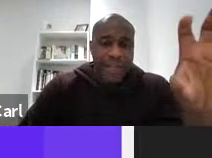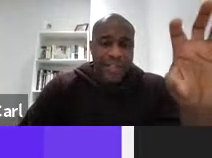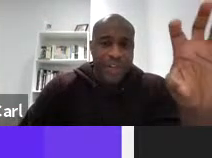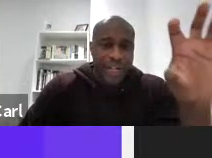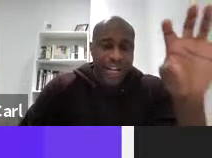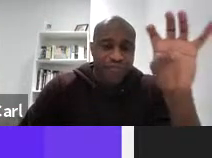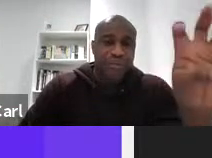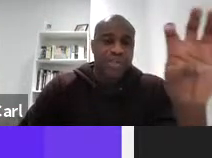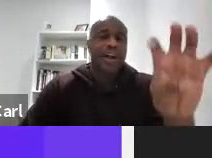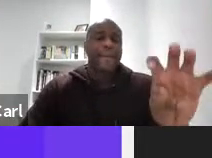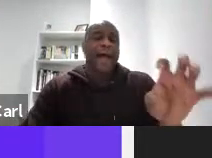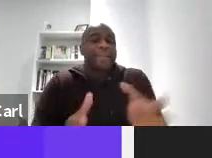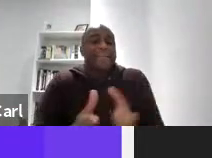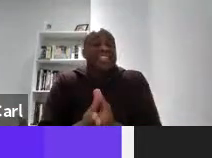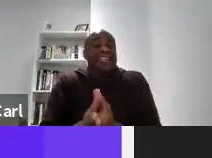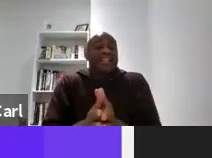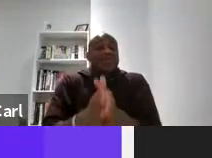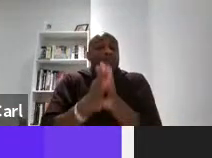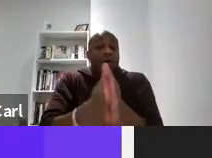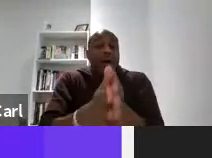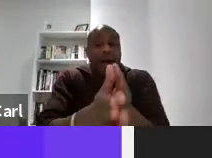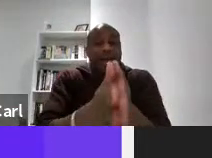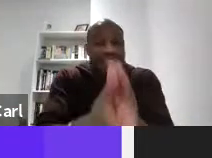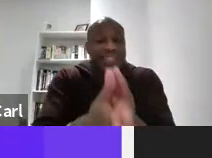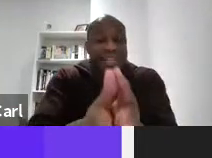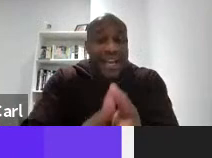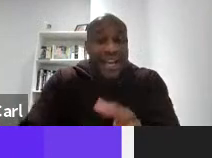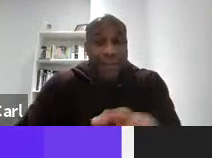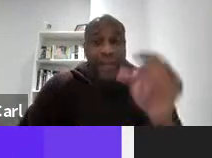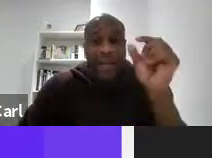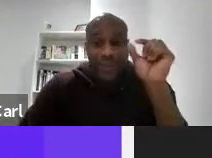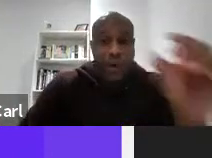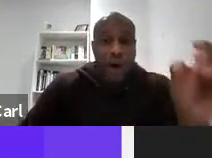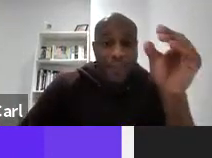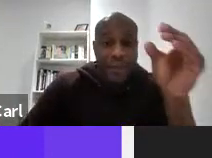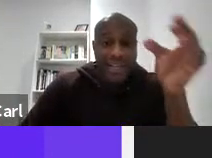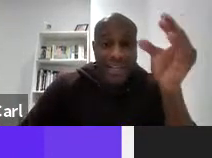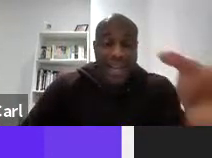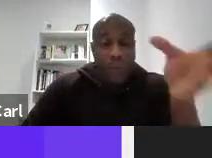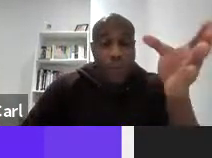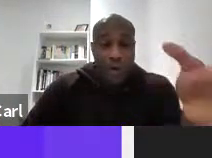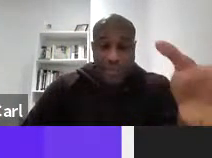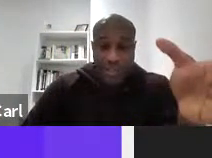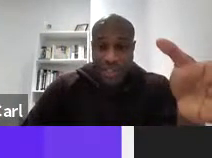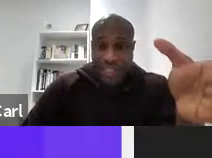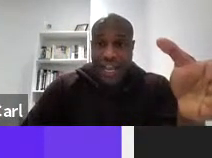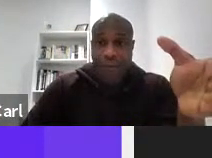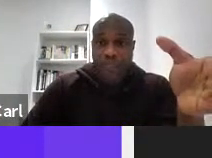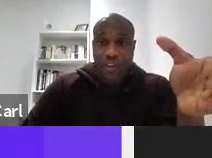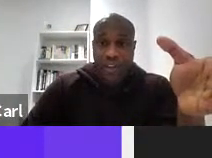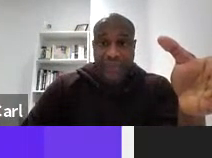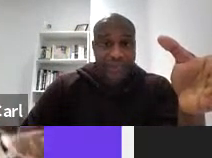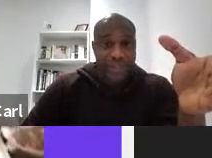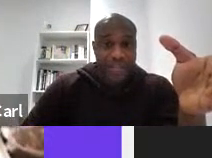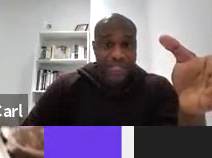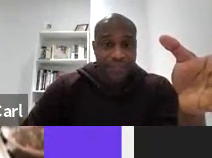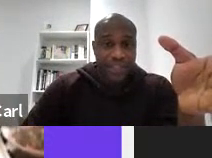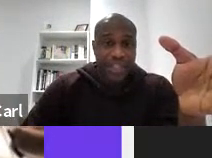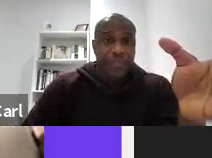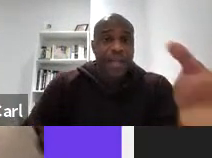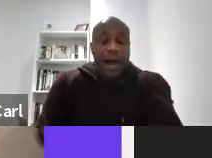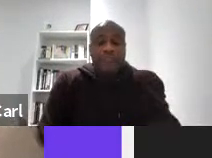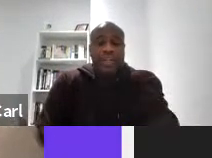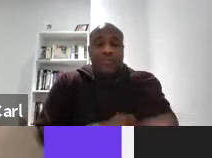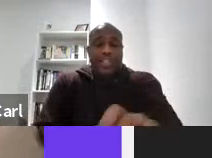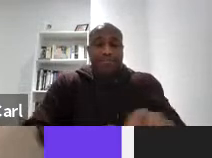all of it is done in real time. And basically what I see here is what I'm going to get or what customers are going to get when they look at the website.